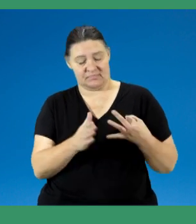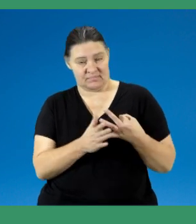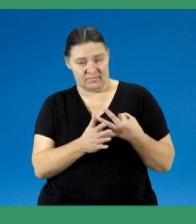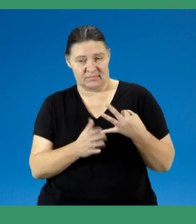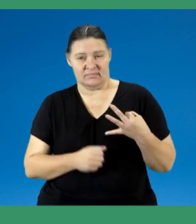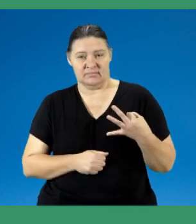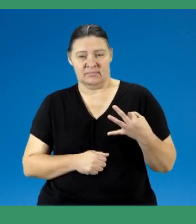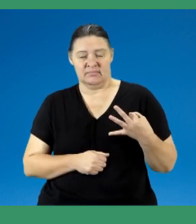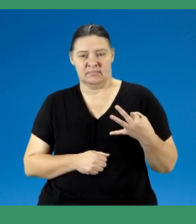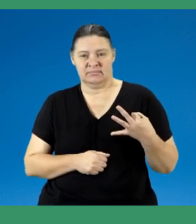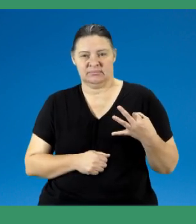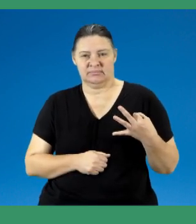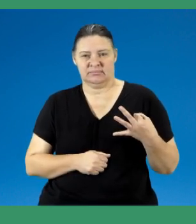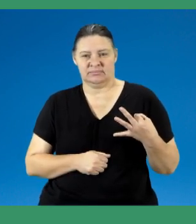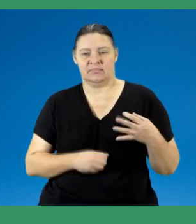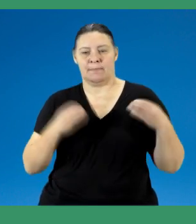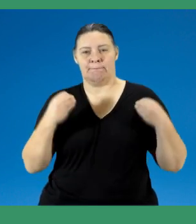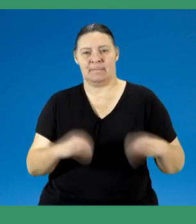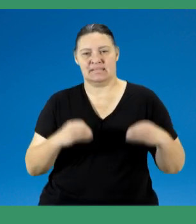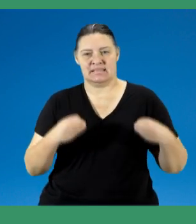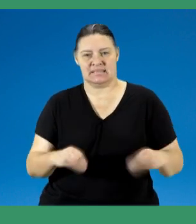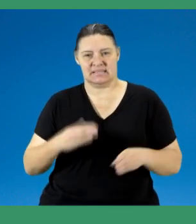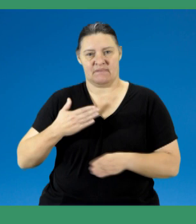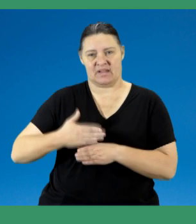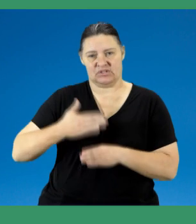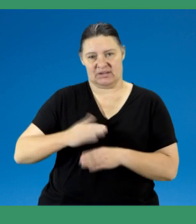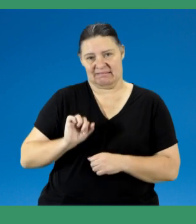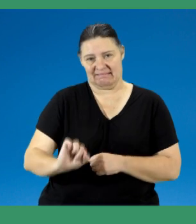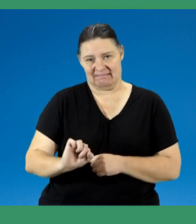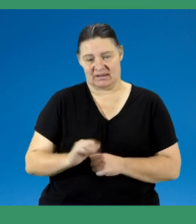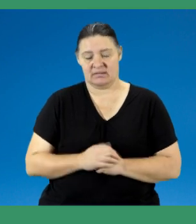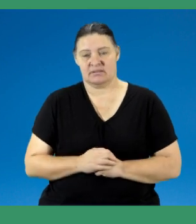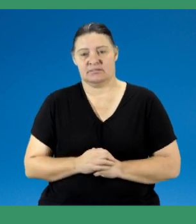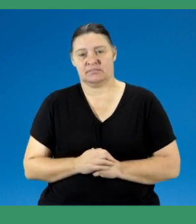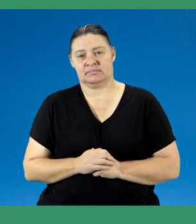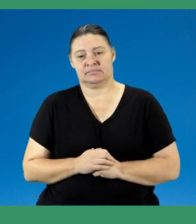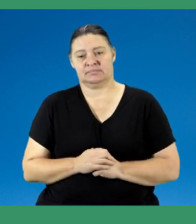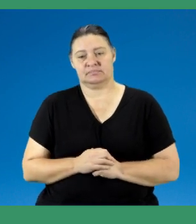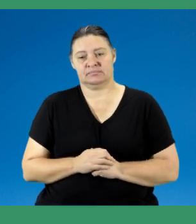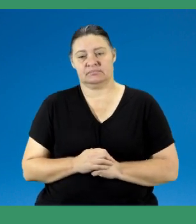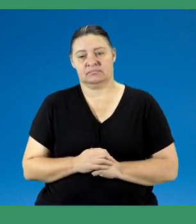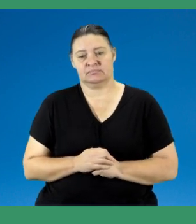And then the third one, which is our business functions.